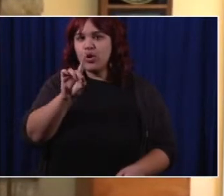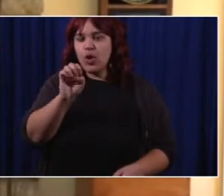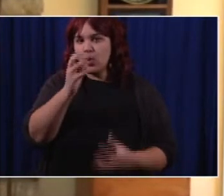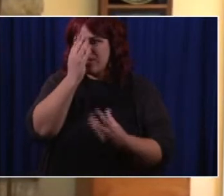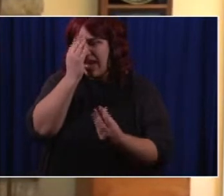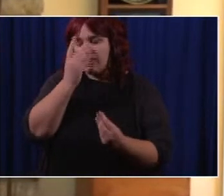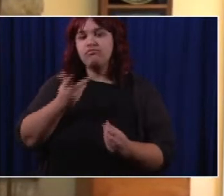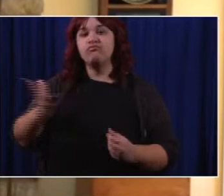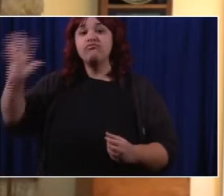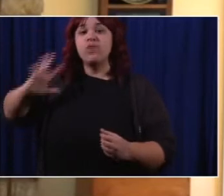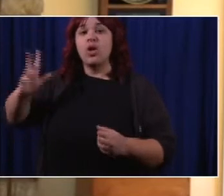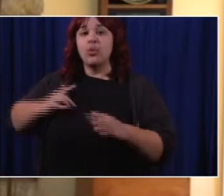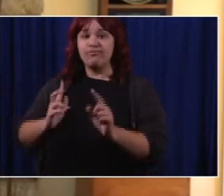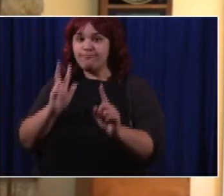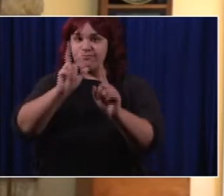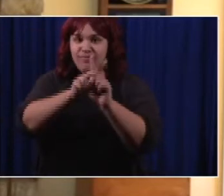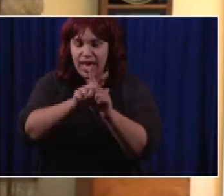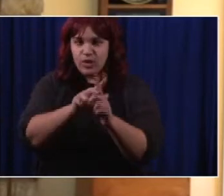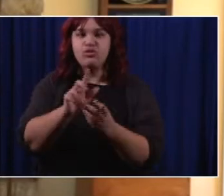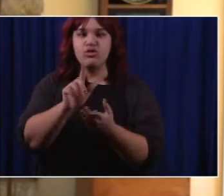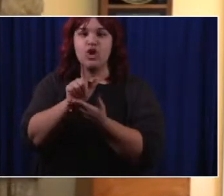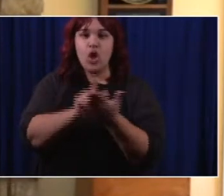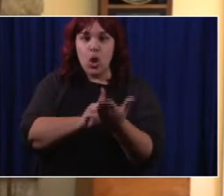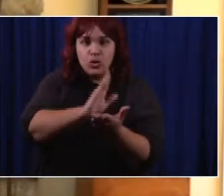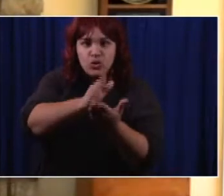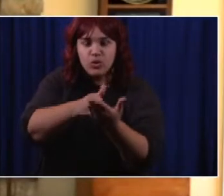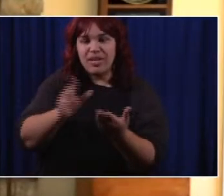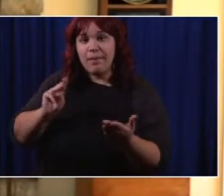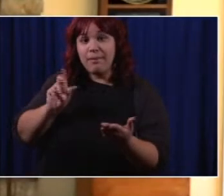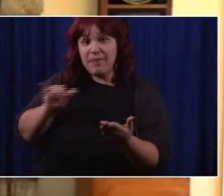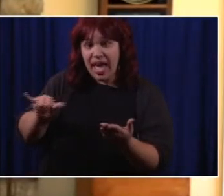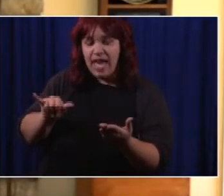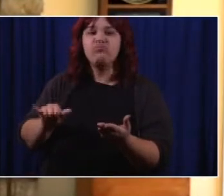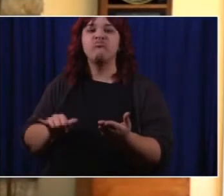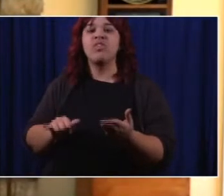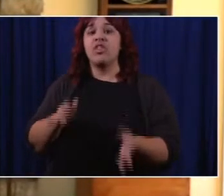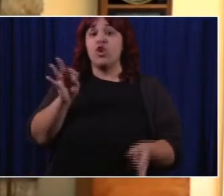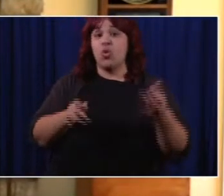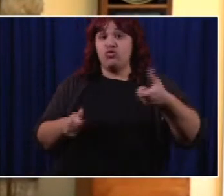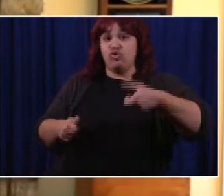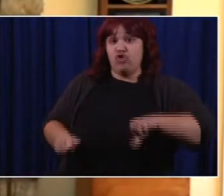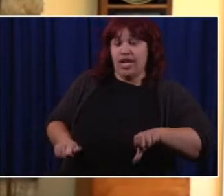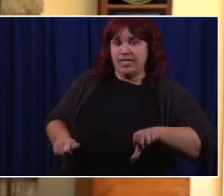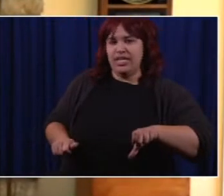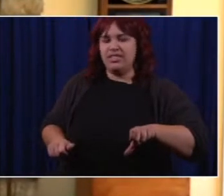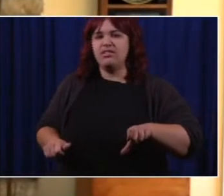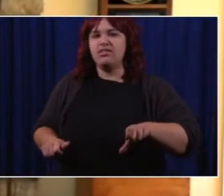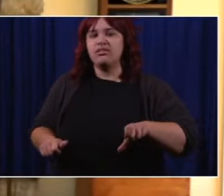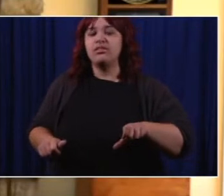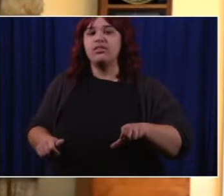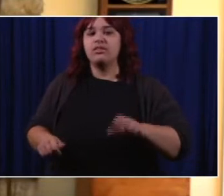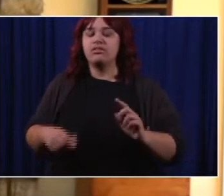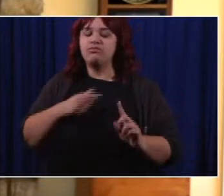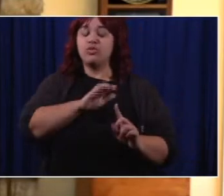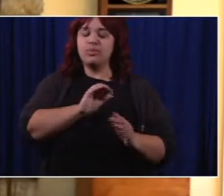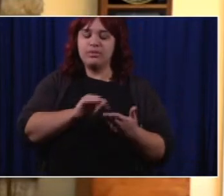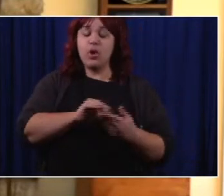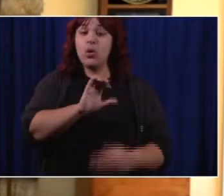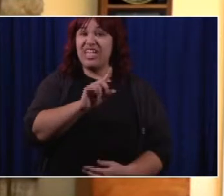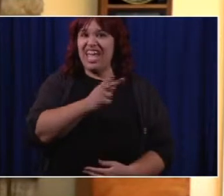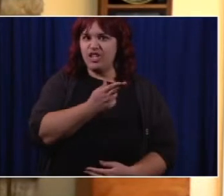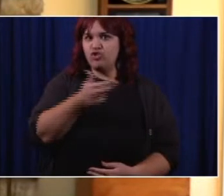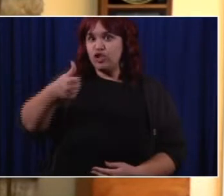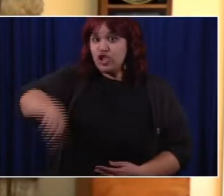in May were ignored and then rejected. If more people had had this information 6 months ago to make better